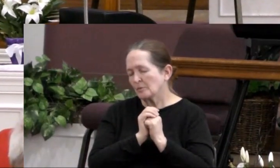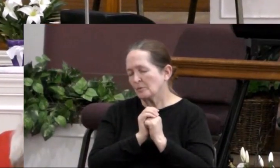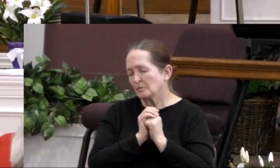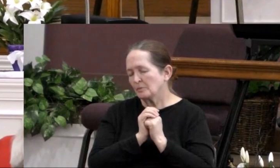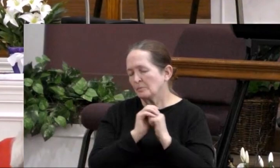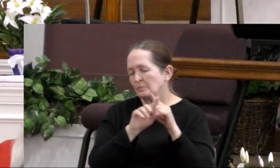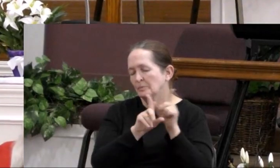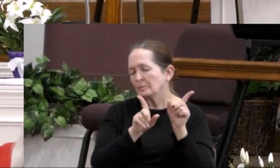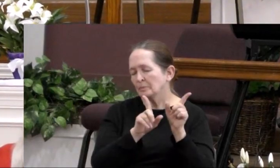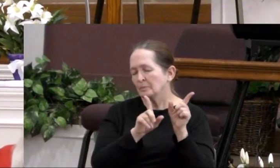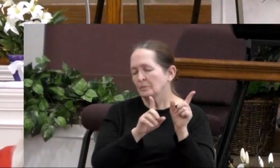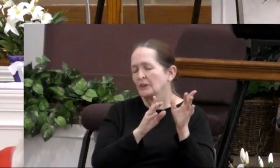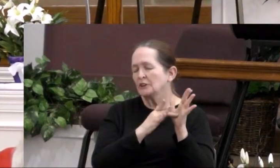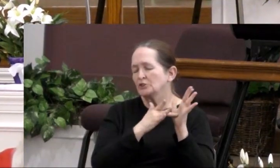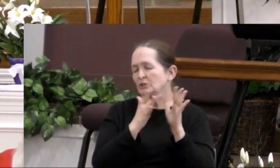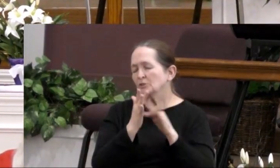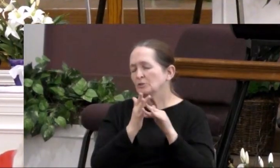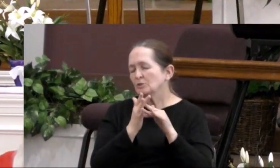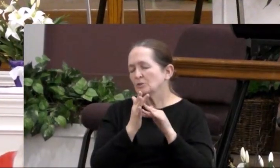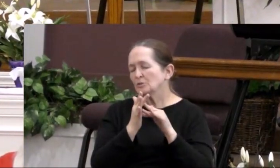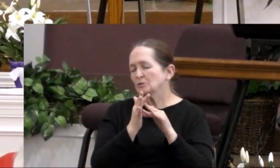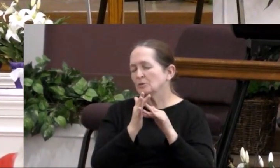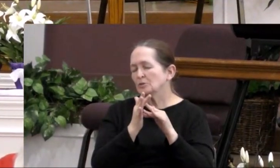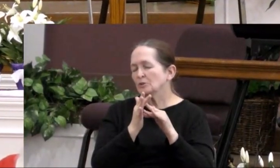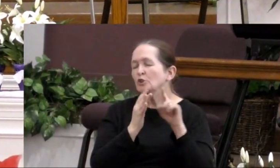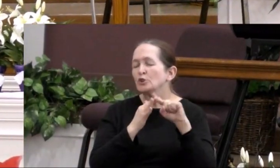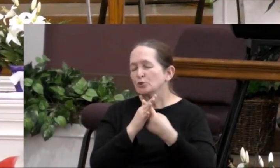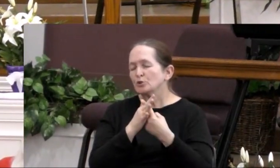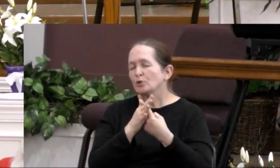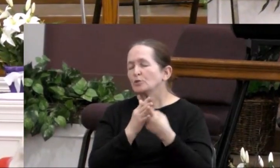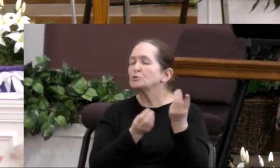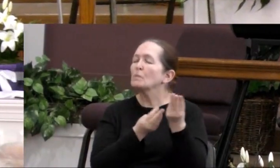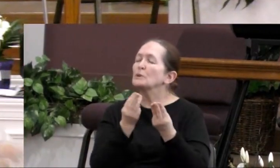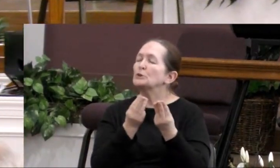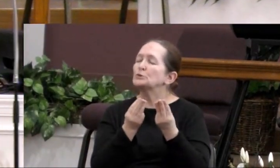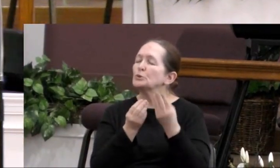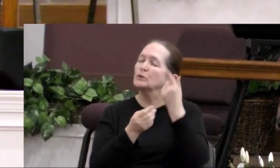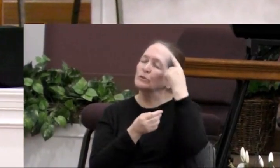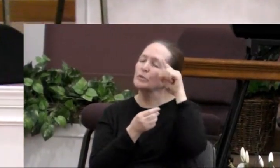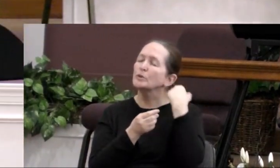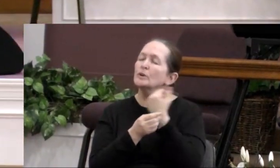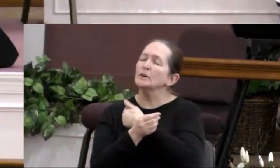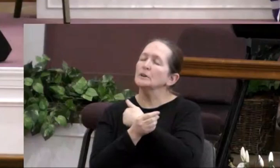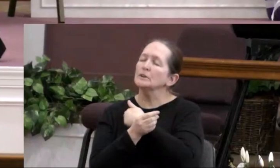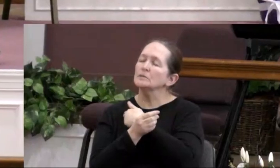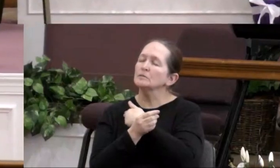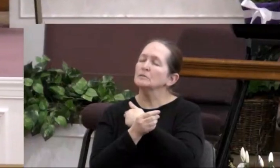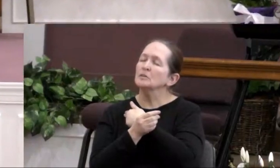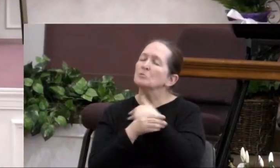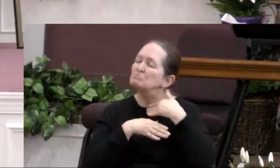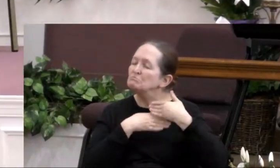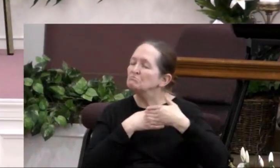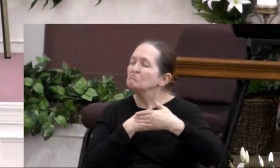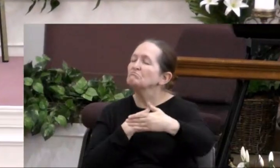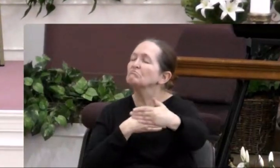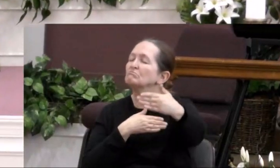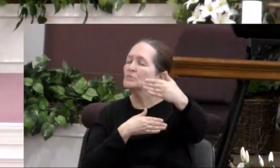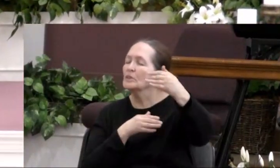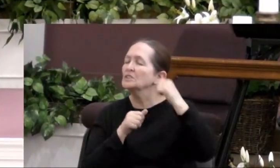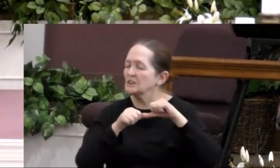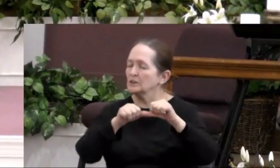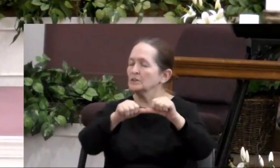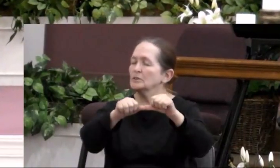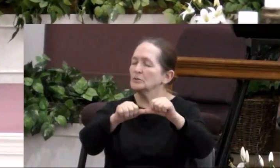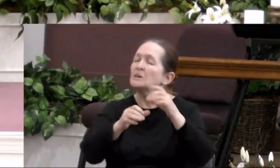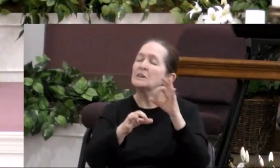And yet he sets in place a ministry for us to carry on if we